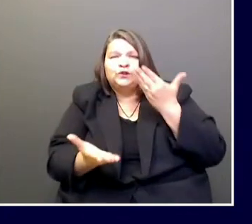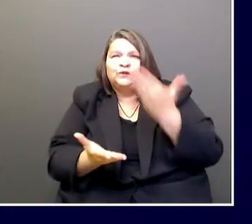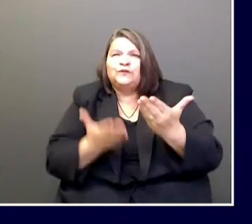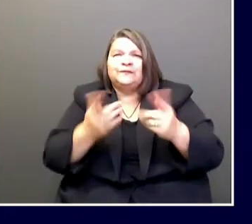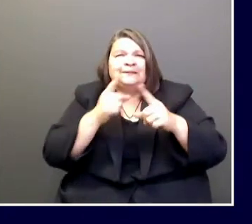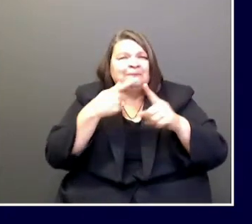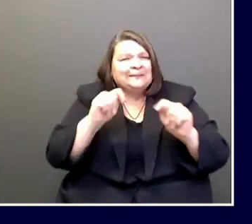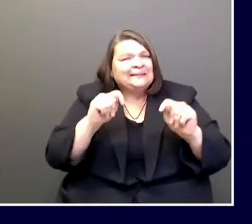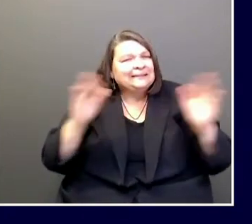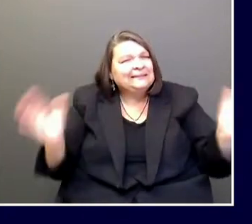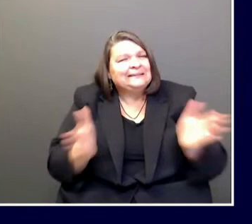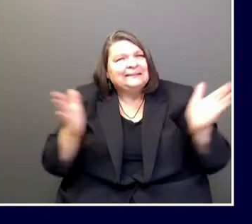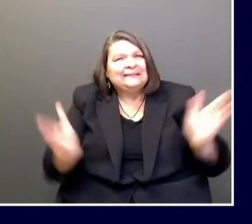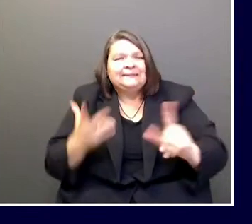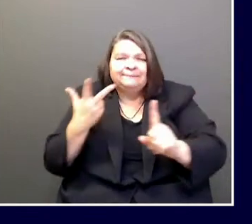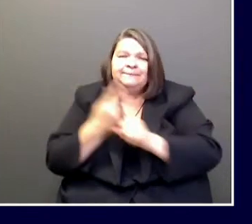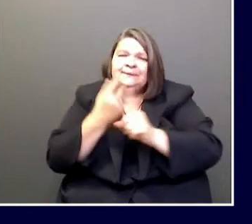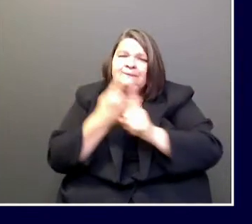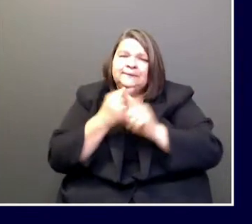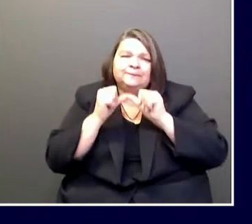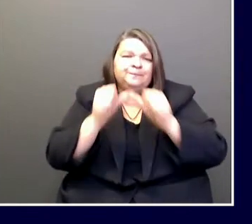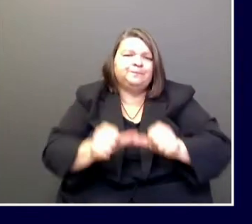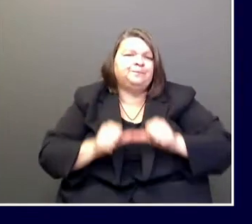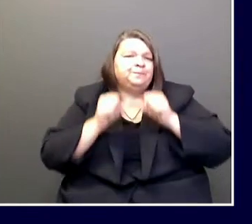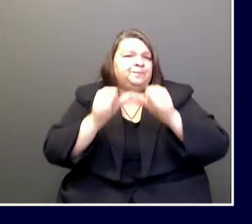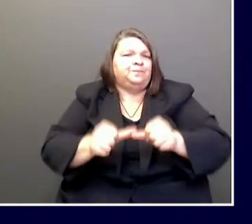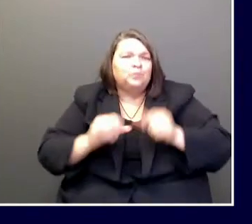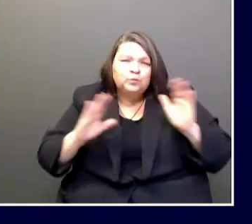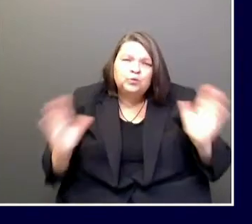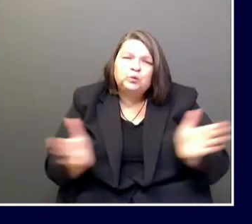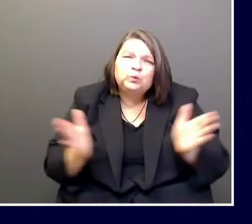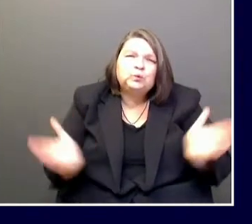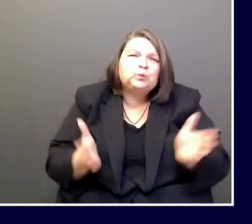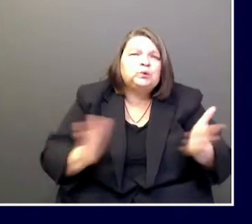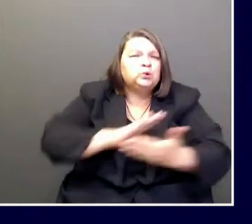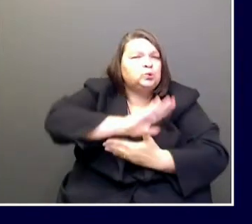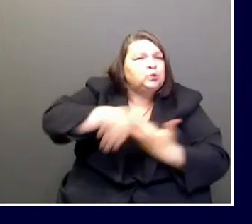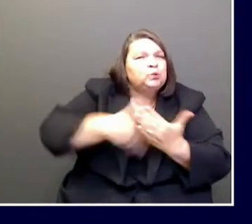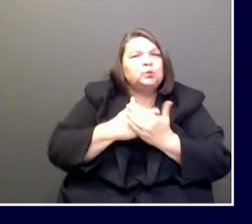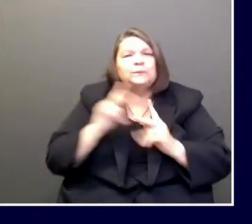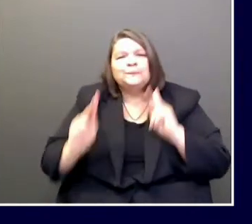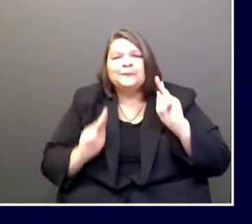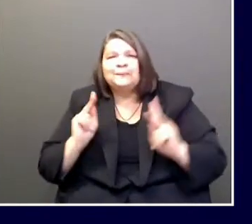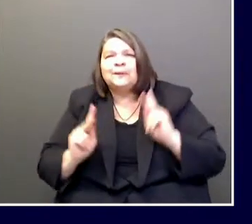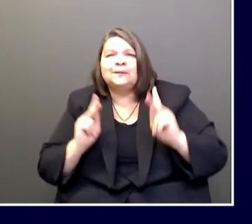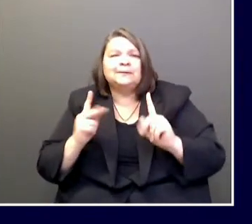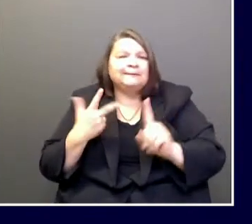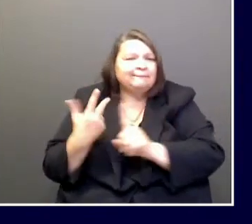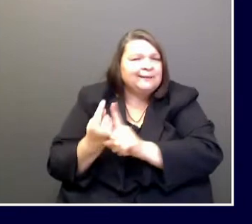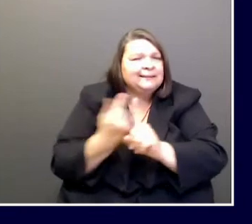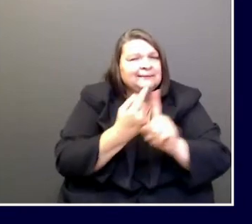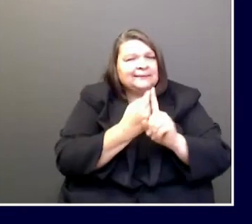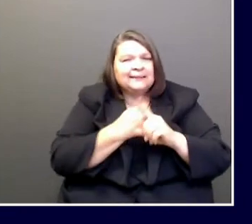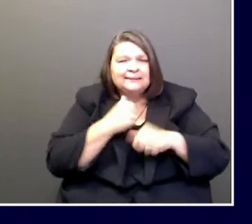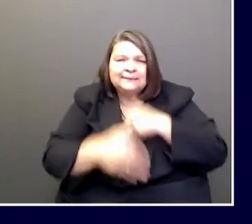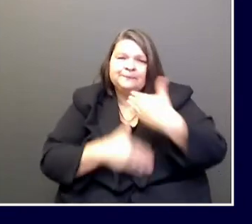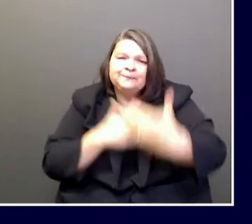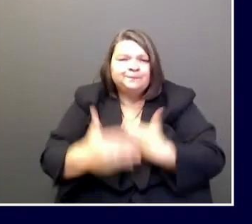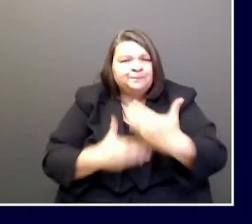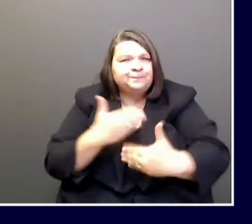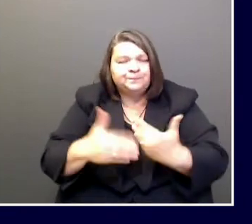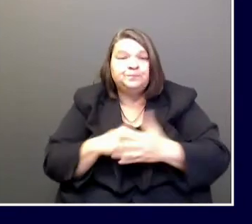target effort and education to encourage all those people in those schools to be vaccinated. And third, with the new US